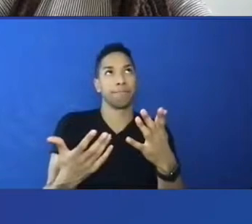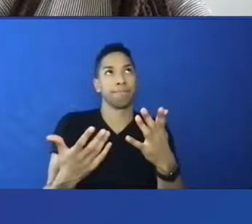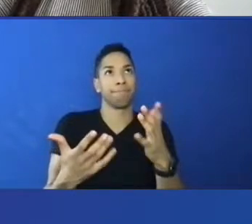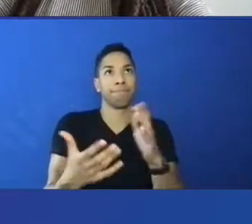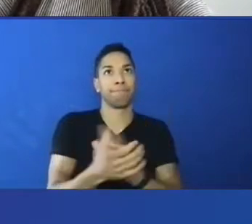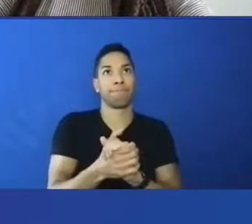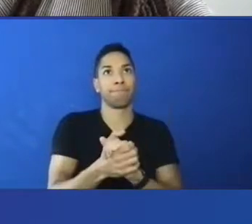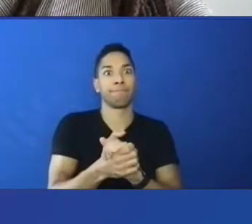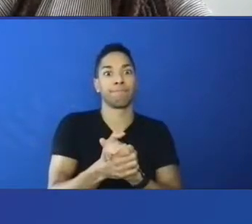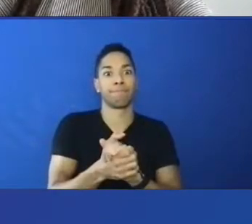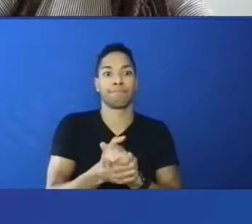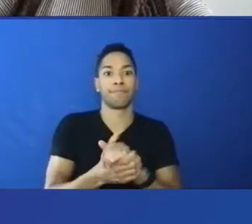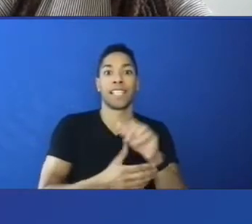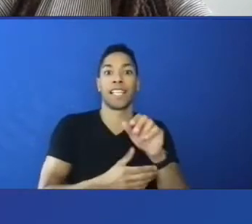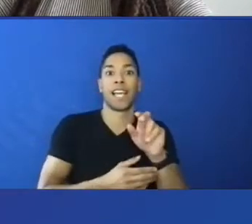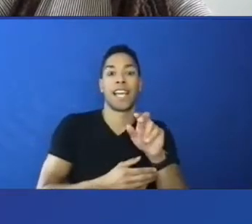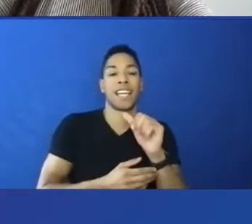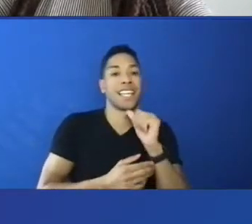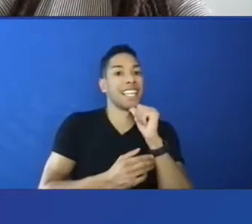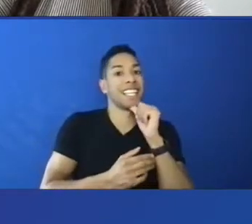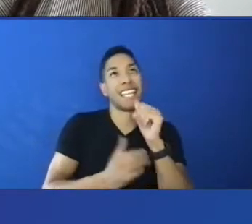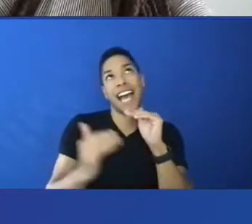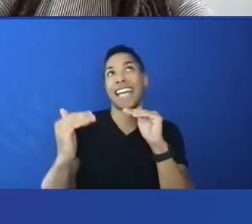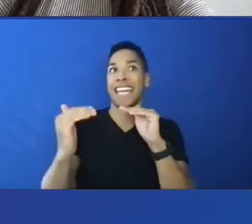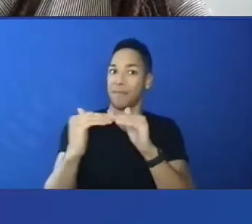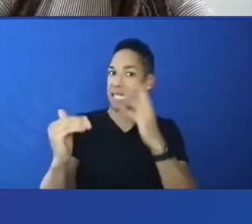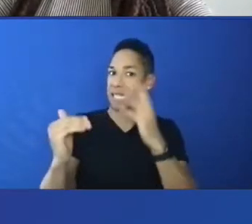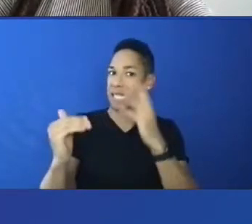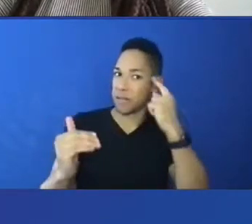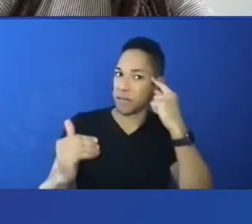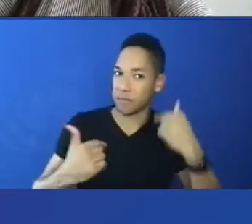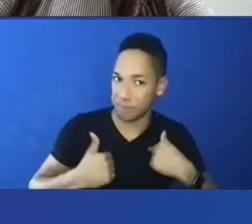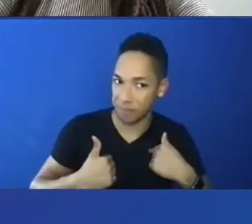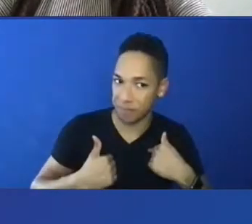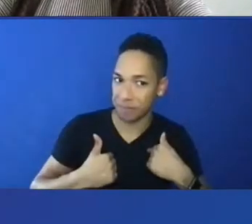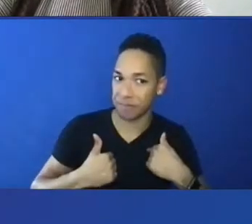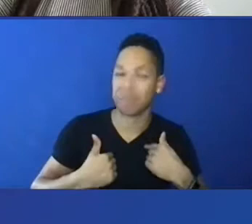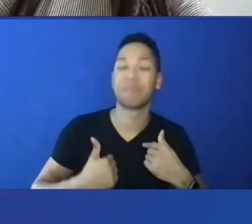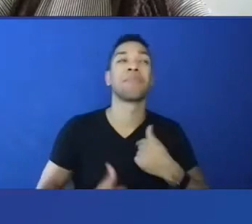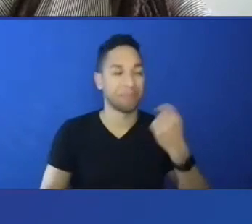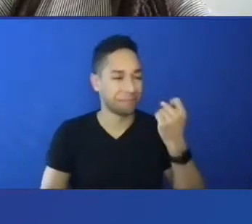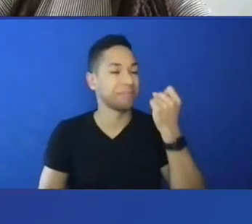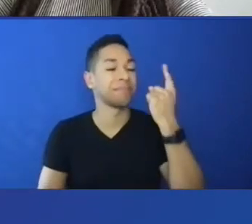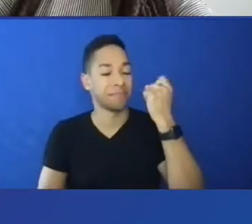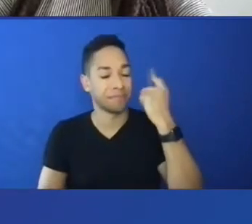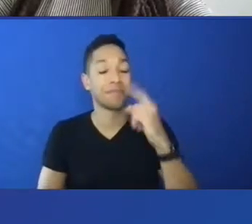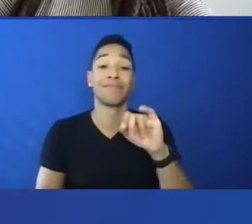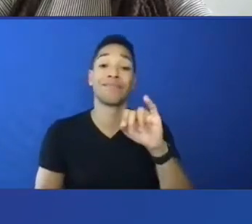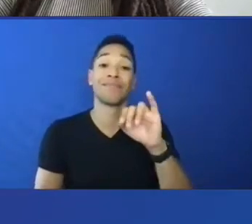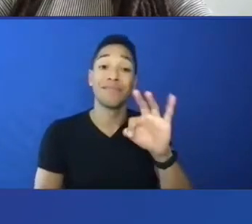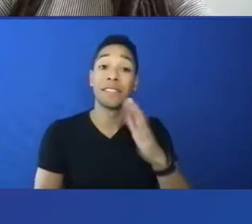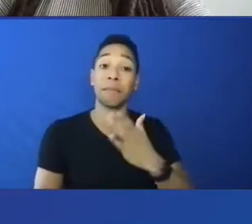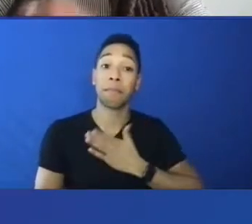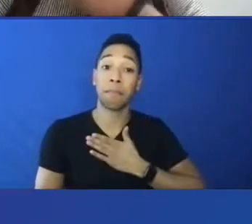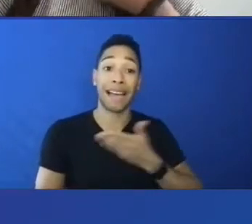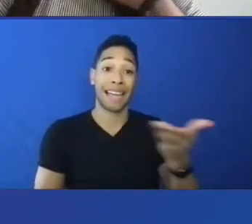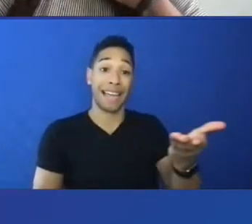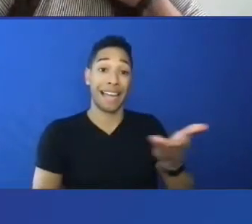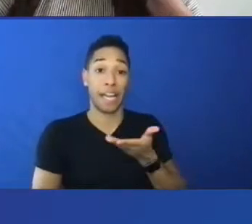that was an uneven experience for me. And I realized that if my